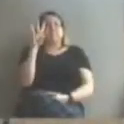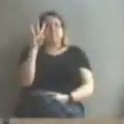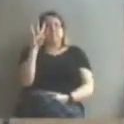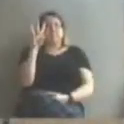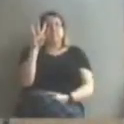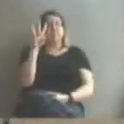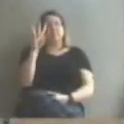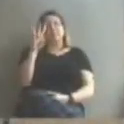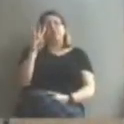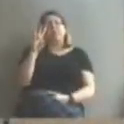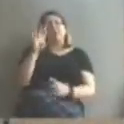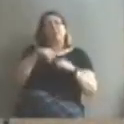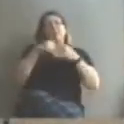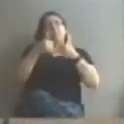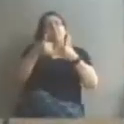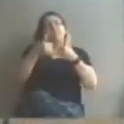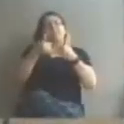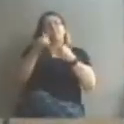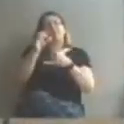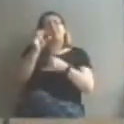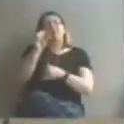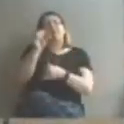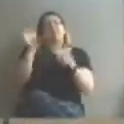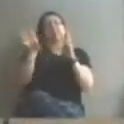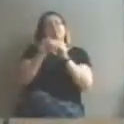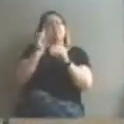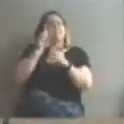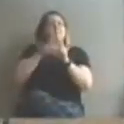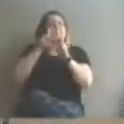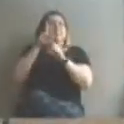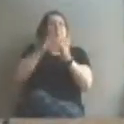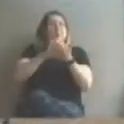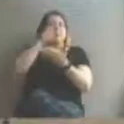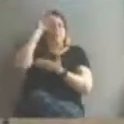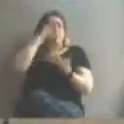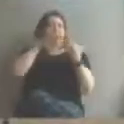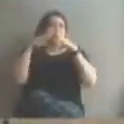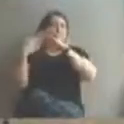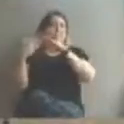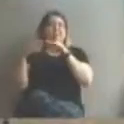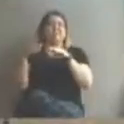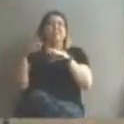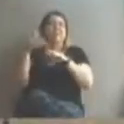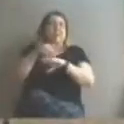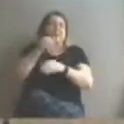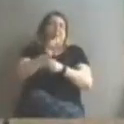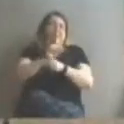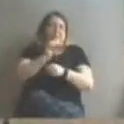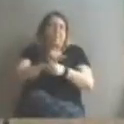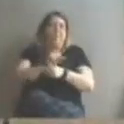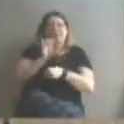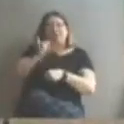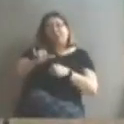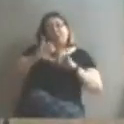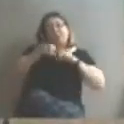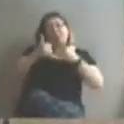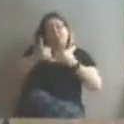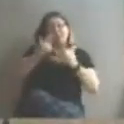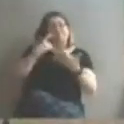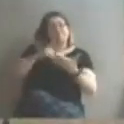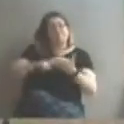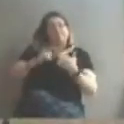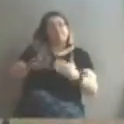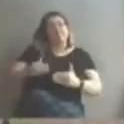DeFore Award recipient at the Summit on Professional Learning Communities at Work. The award recognizes